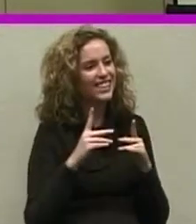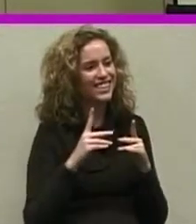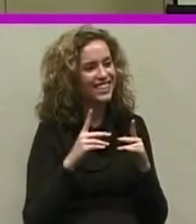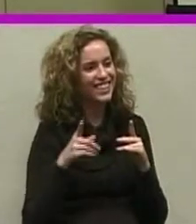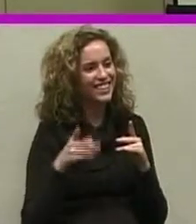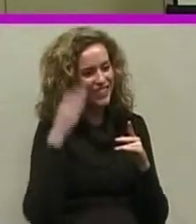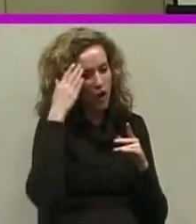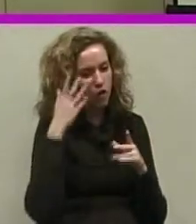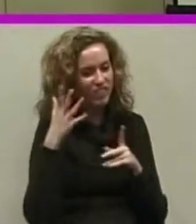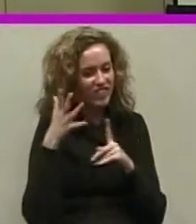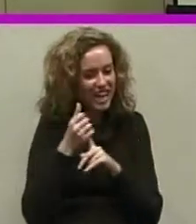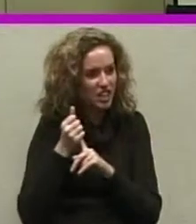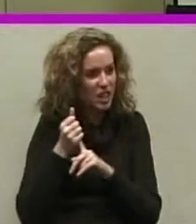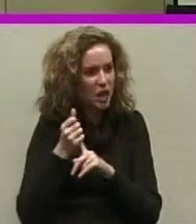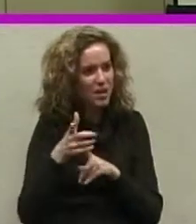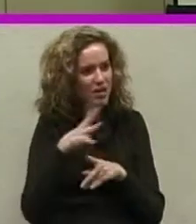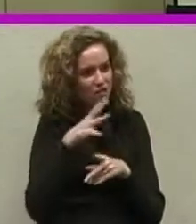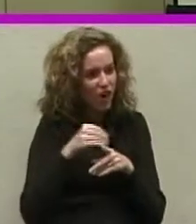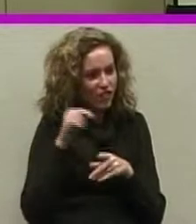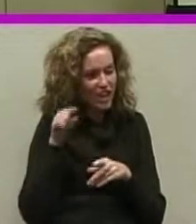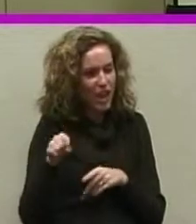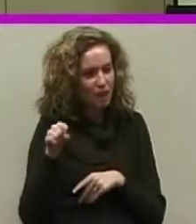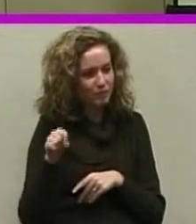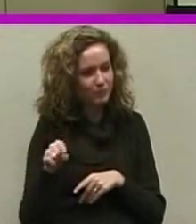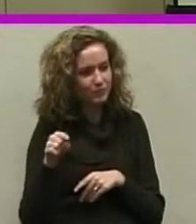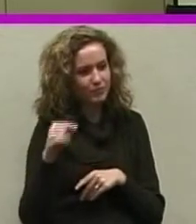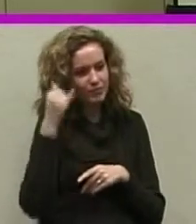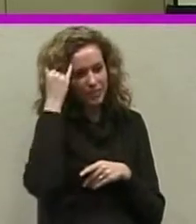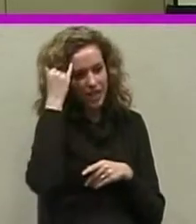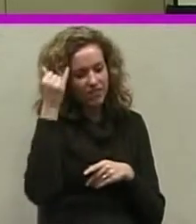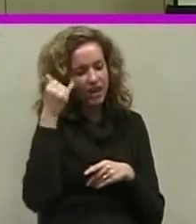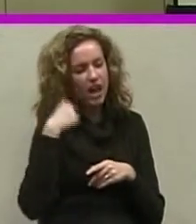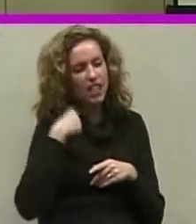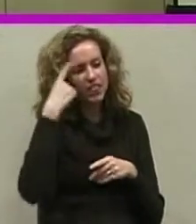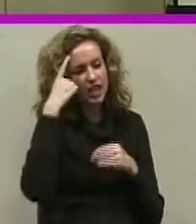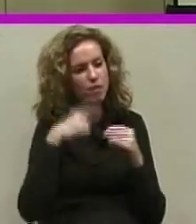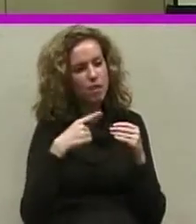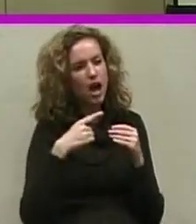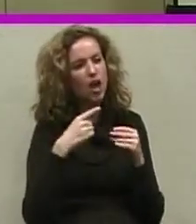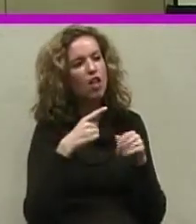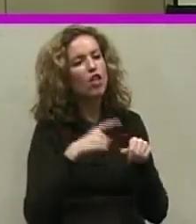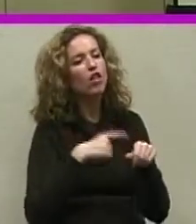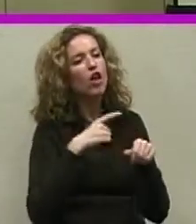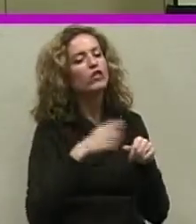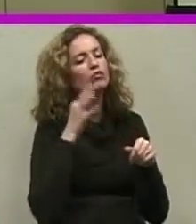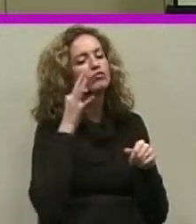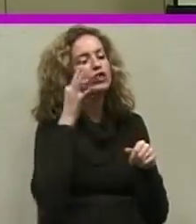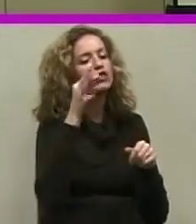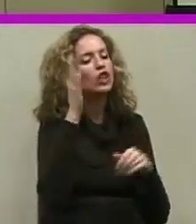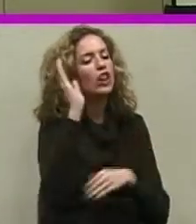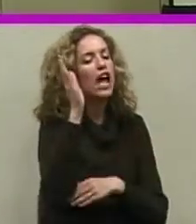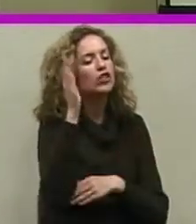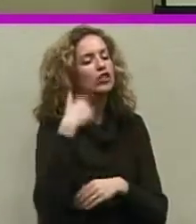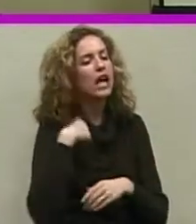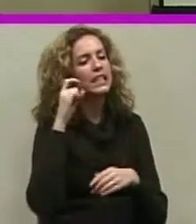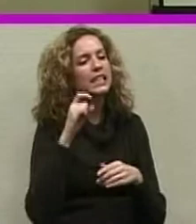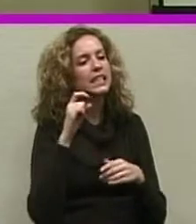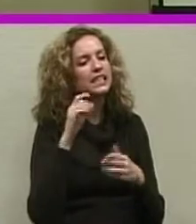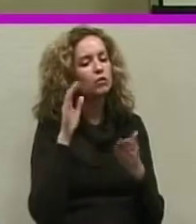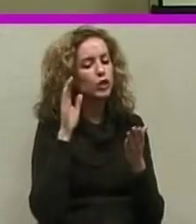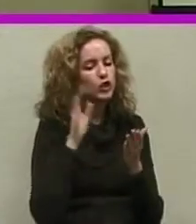involved? All right? So if I see that like long-term lectures, lots of those kind of things, these are problem issues. I've got to try to minimize